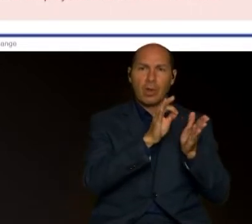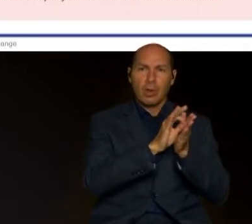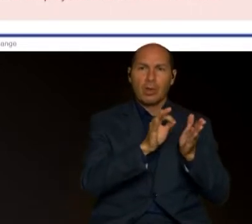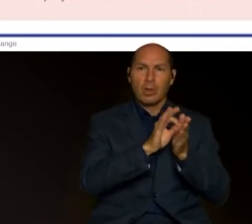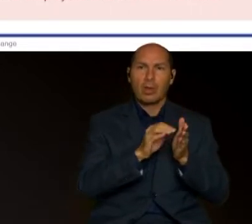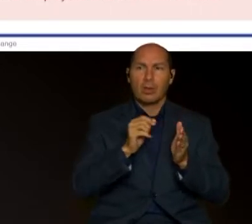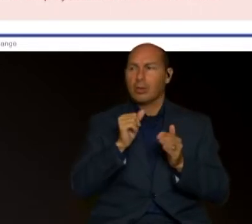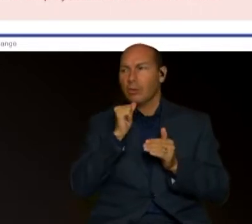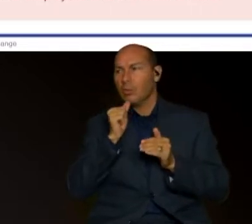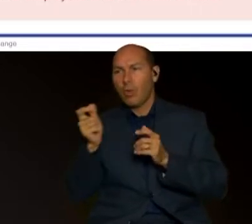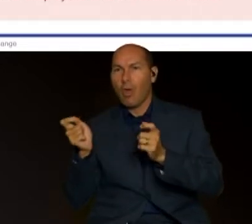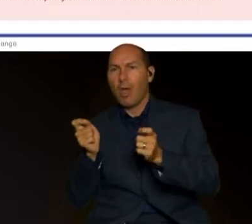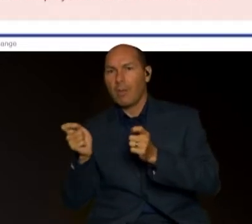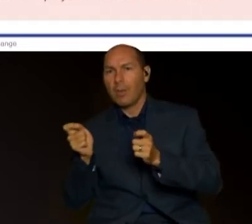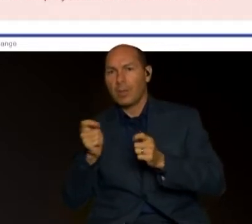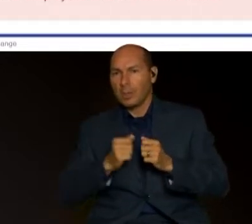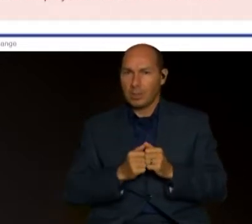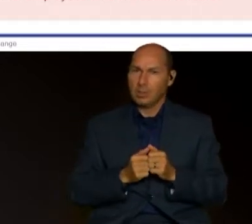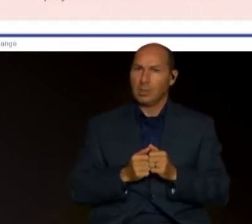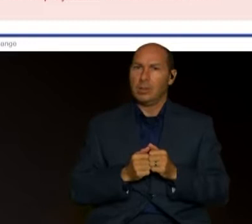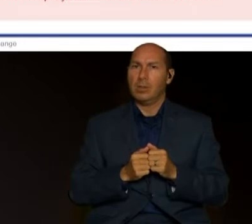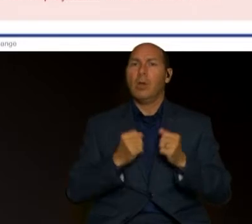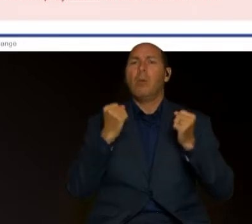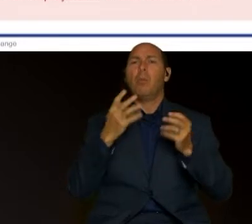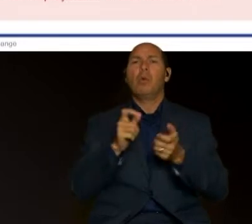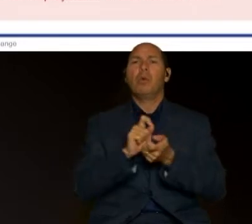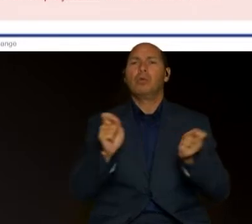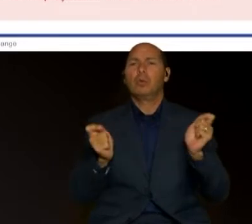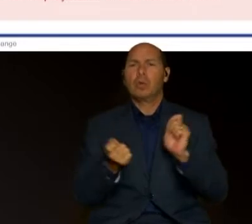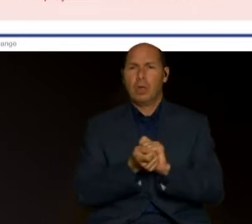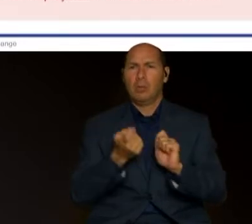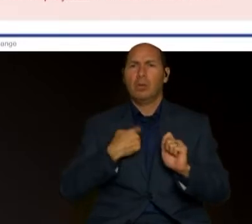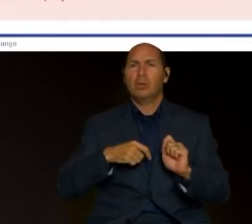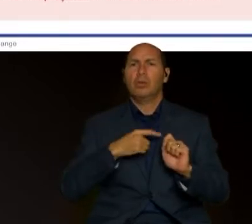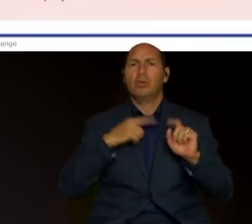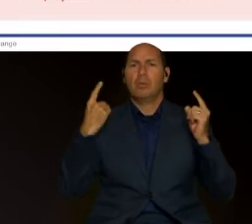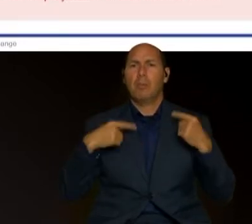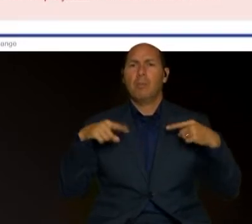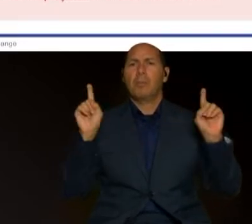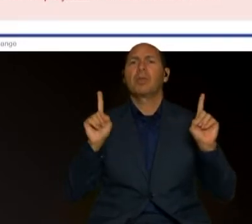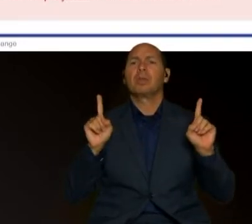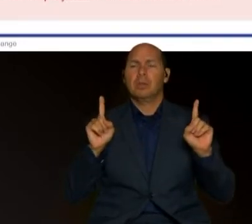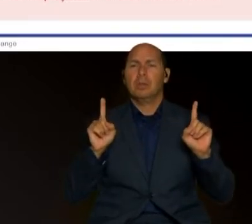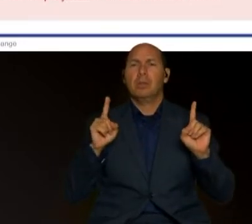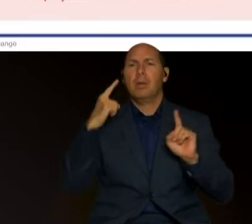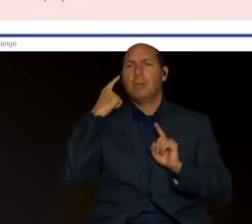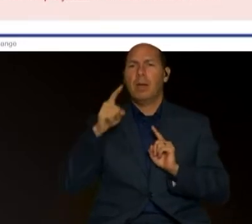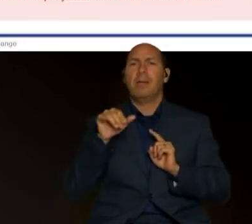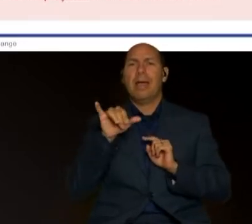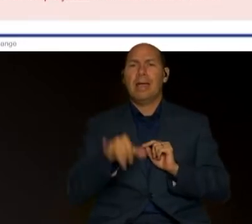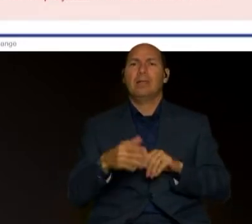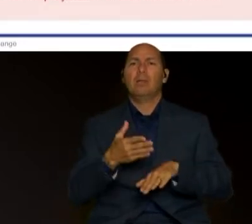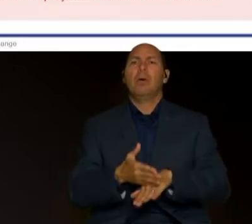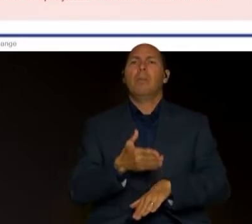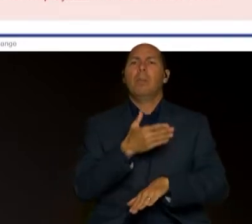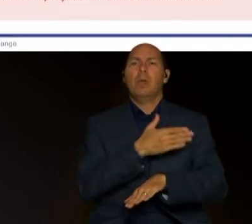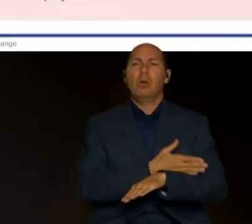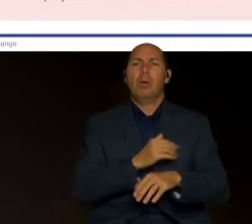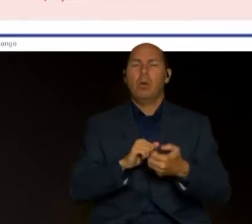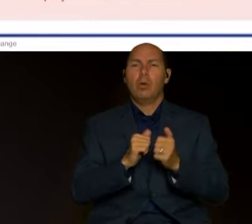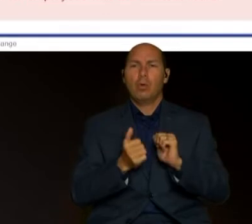and not focus on administrative things. So many of the changes that were made in the agency were to improve the